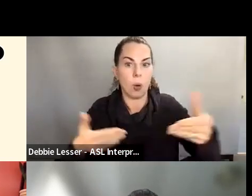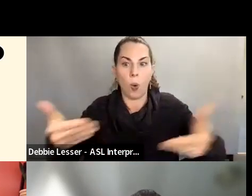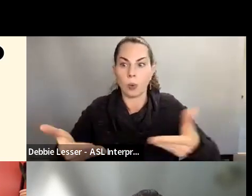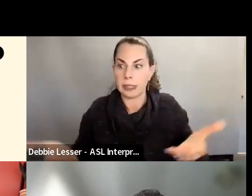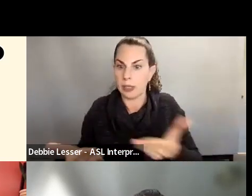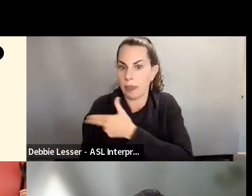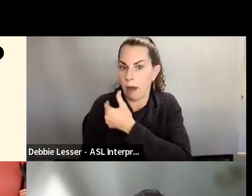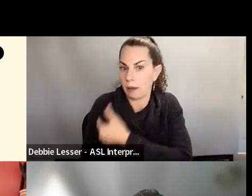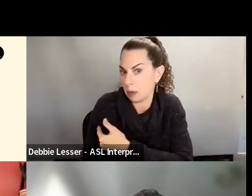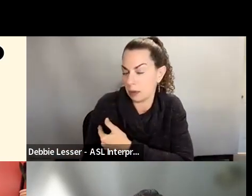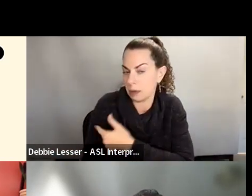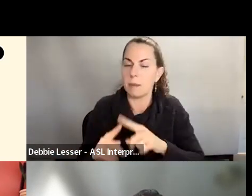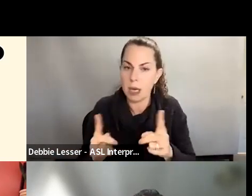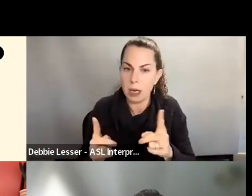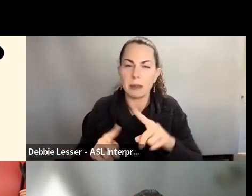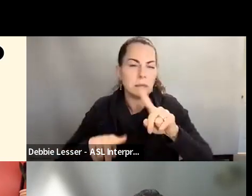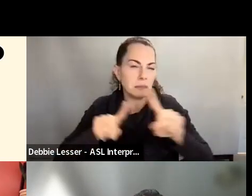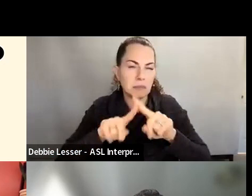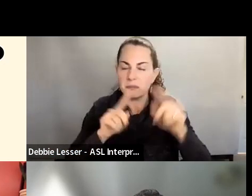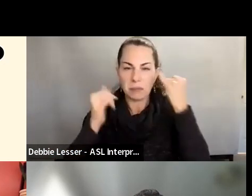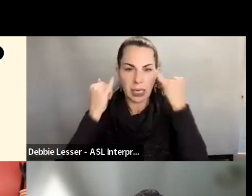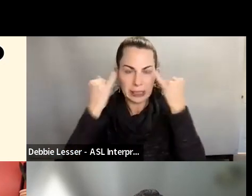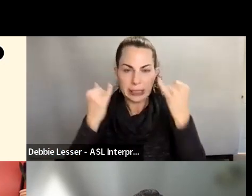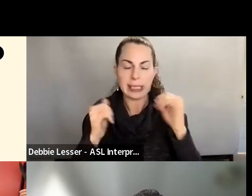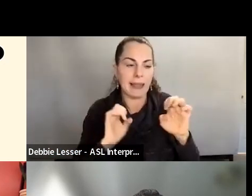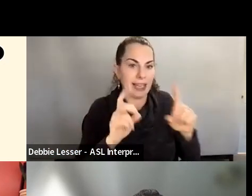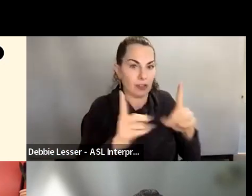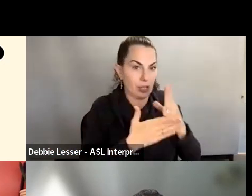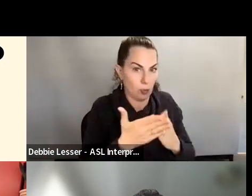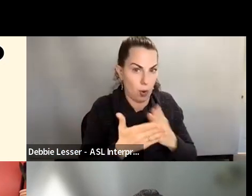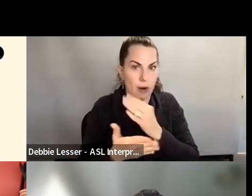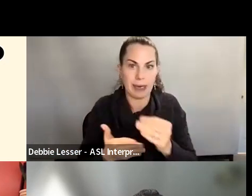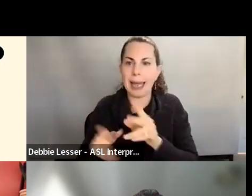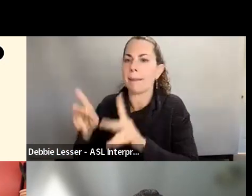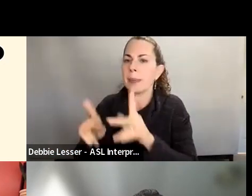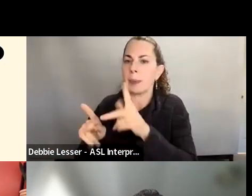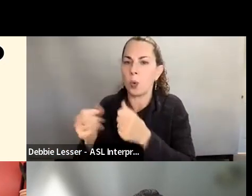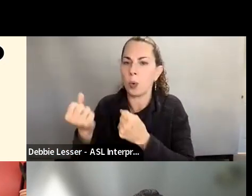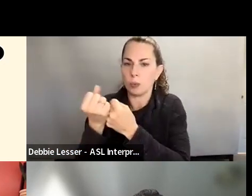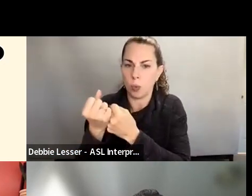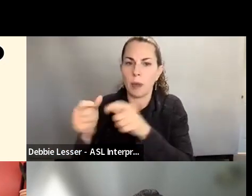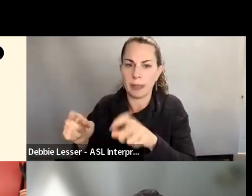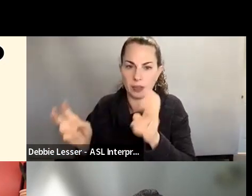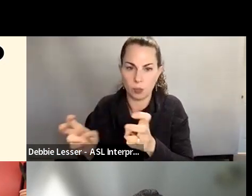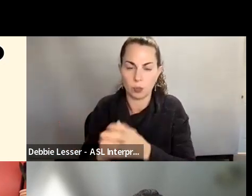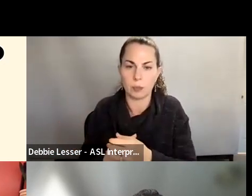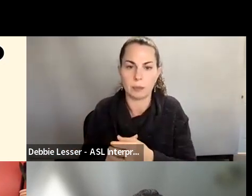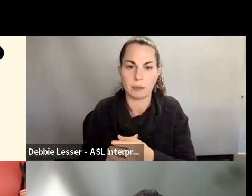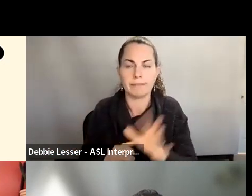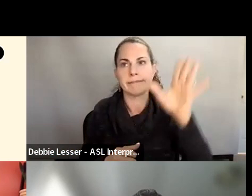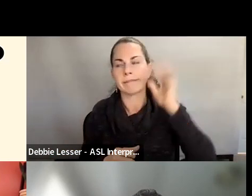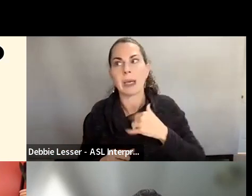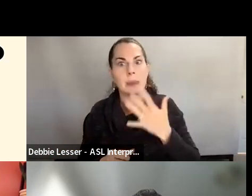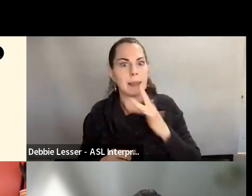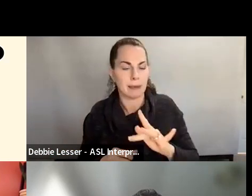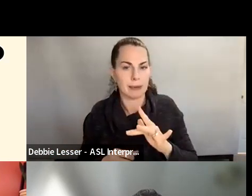but it's the educational component and the champions. I was lucky enough that when I started this 5 years ago,